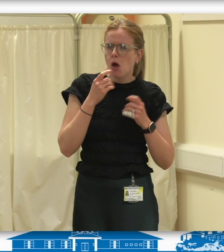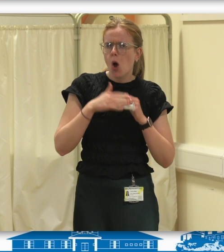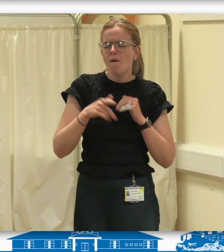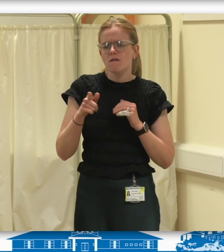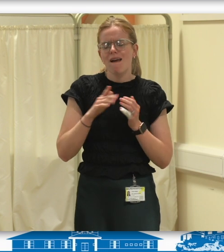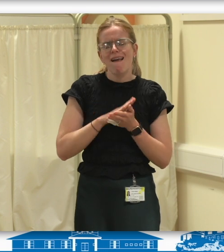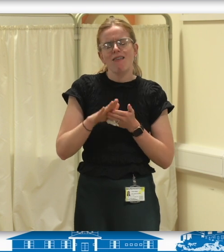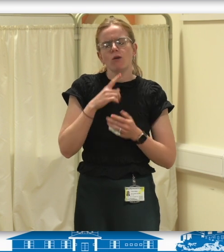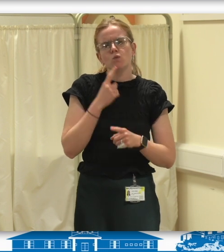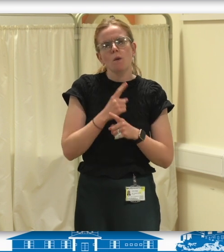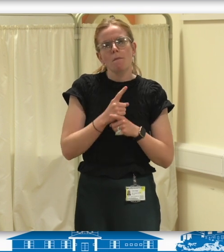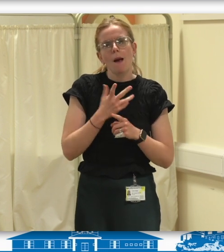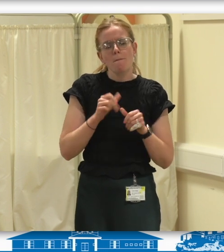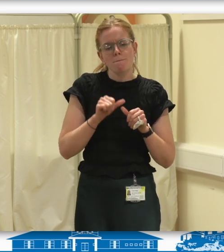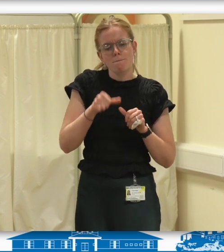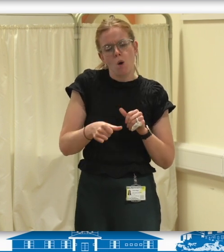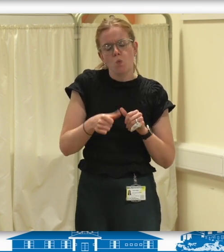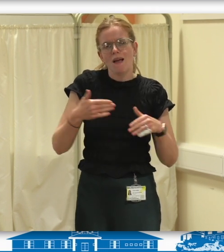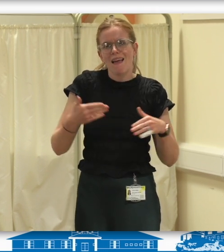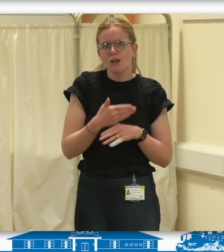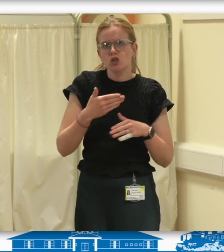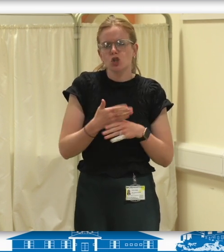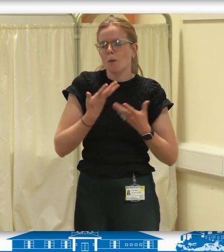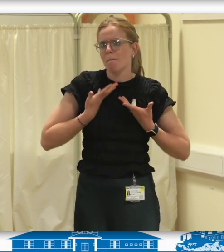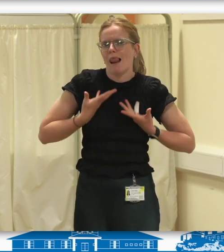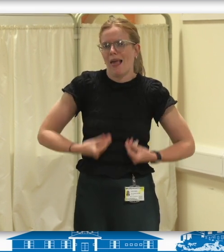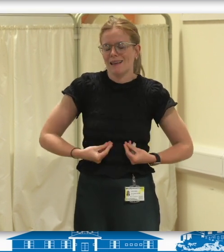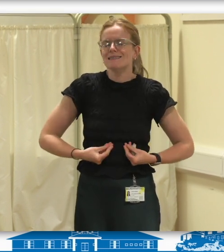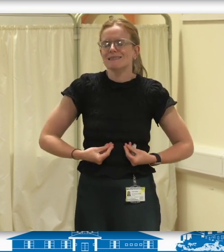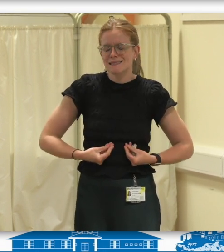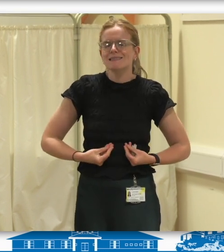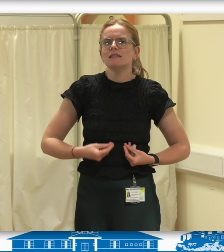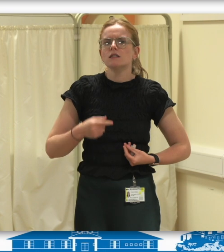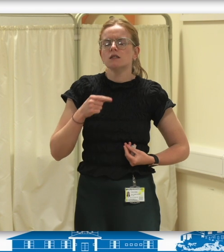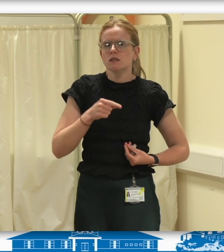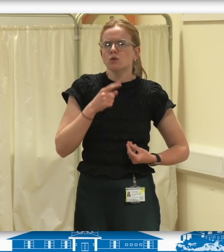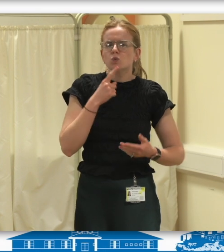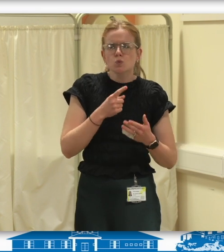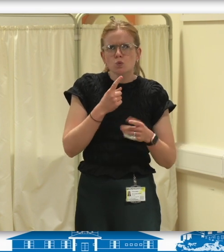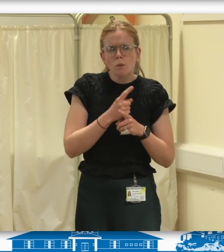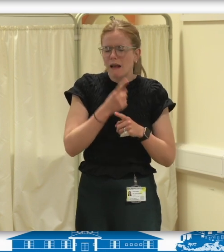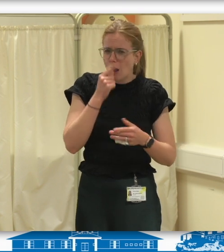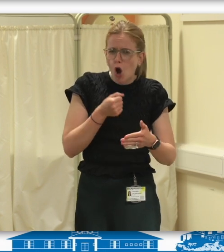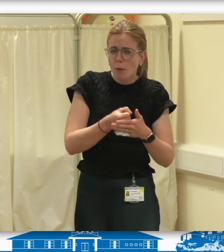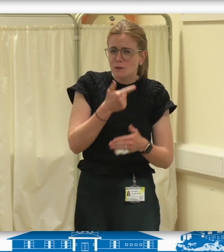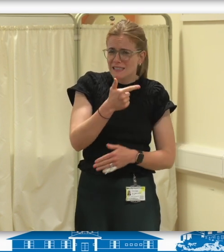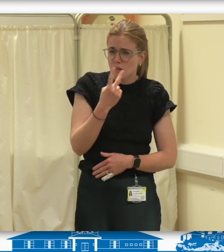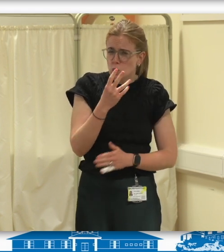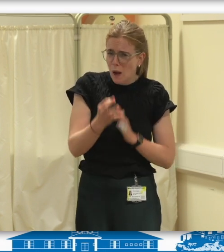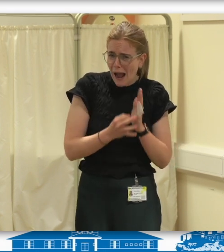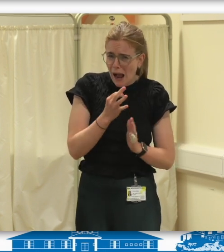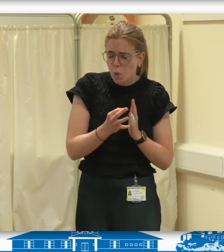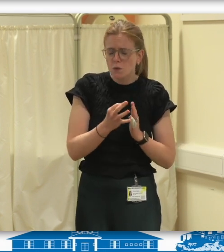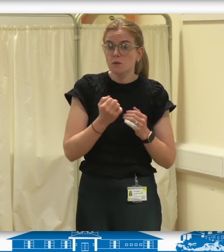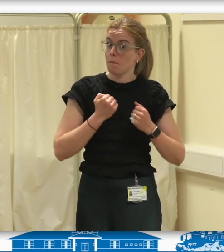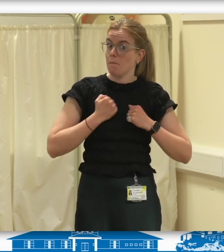made about post-exertional malaise leading up to 72 hours. My experience